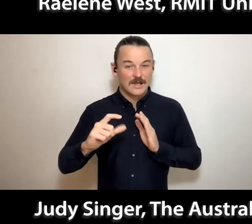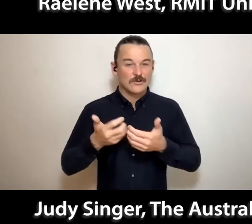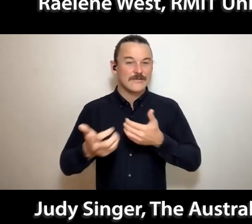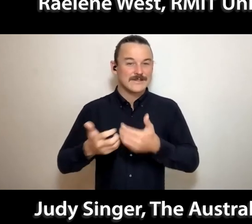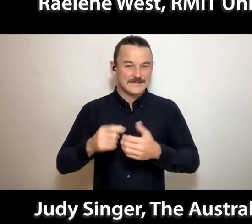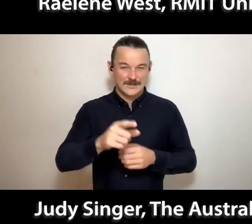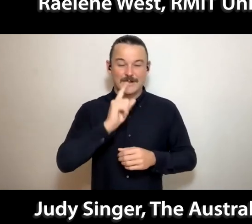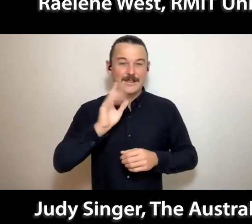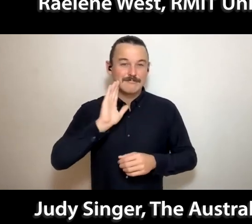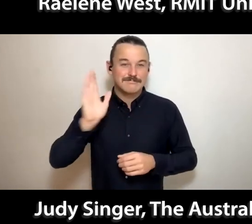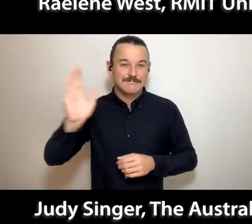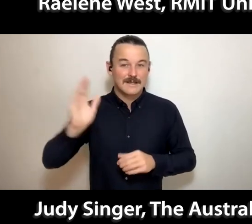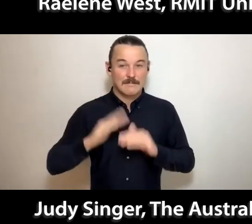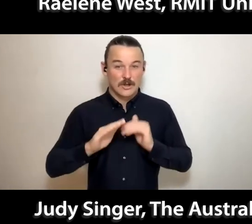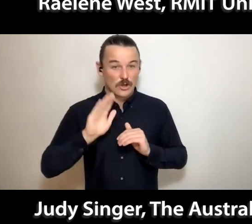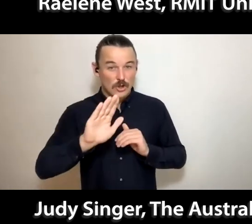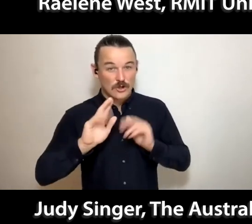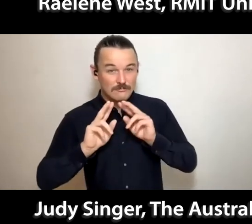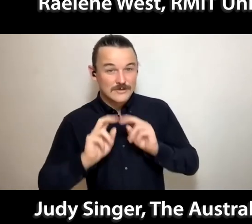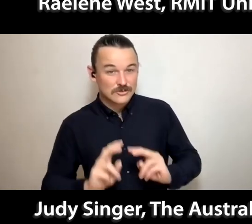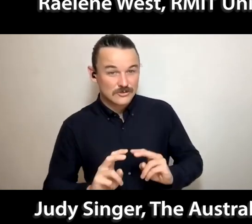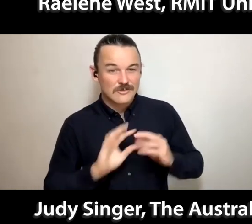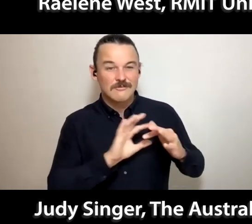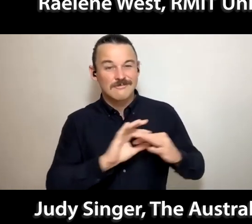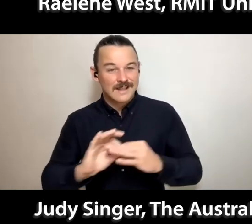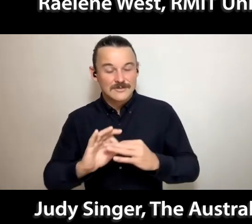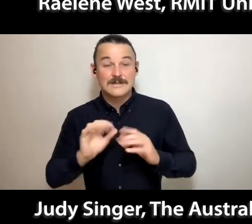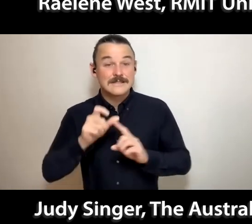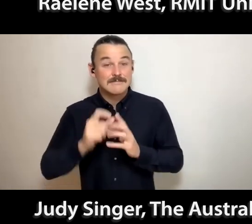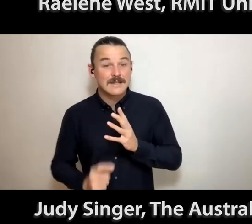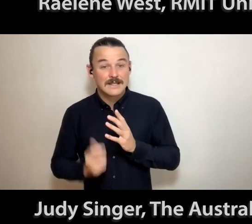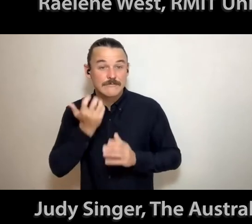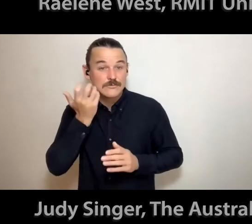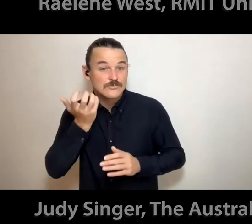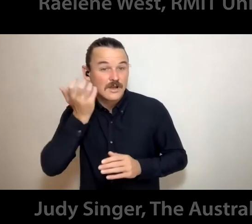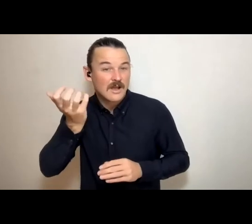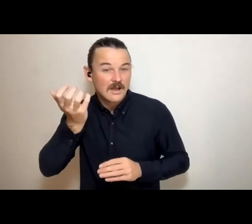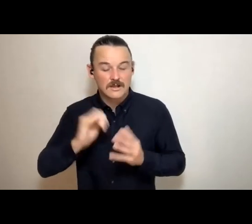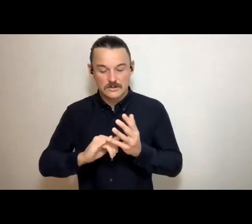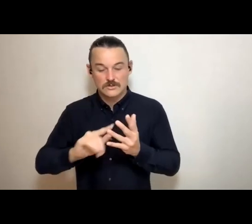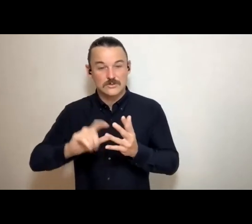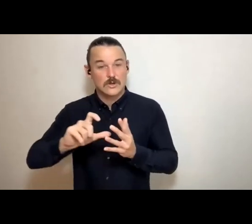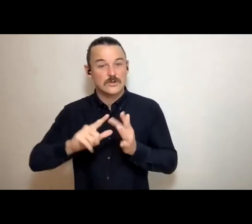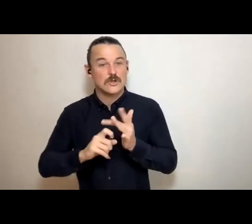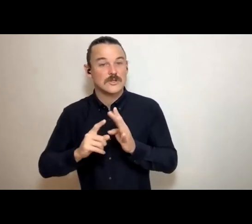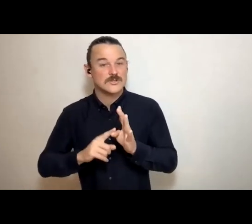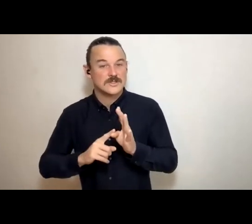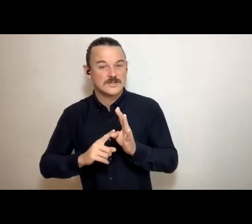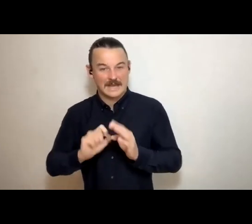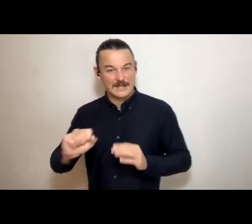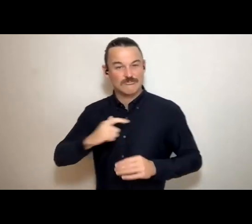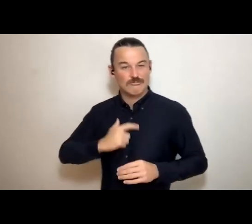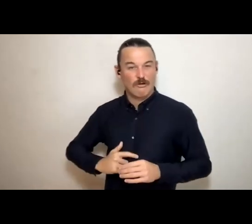disability futures and the role of sociology and shaping that. So first